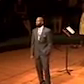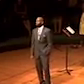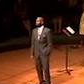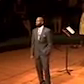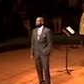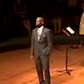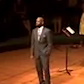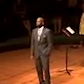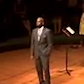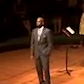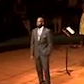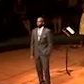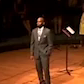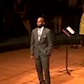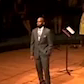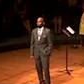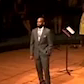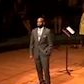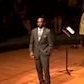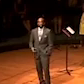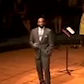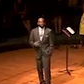hug.